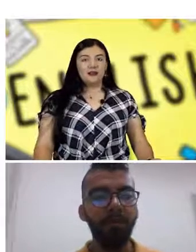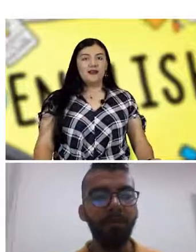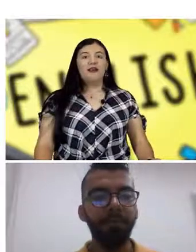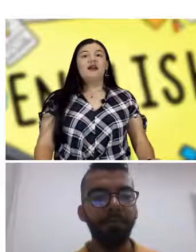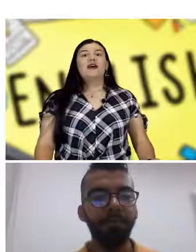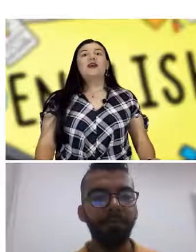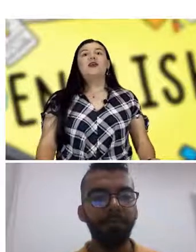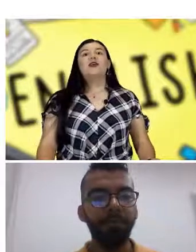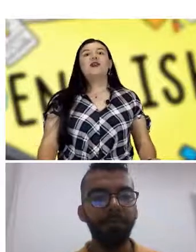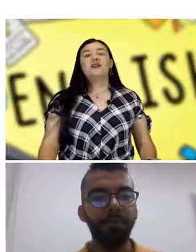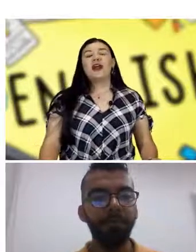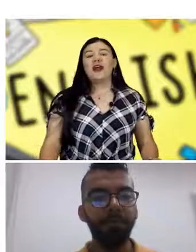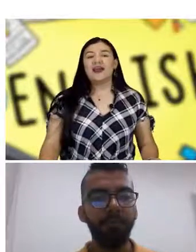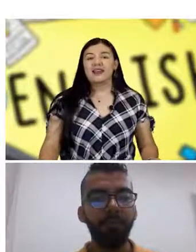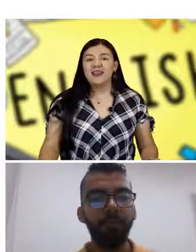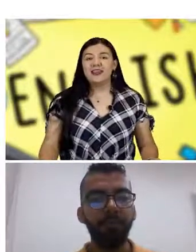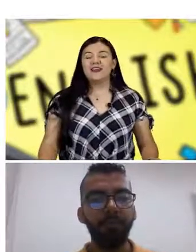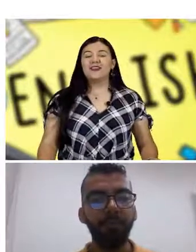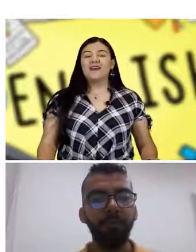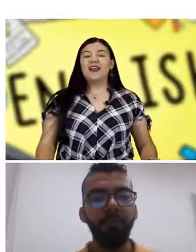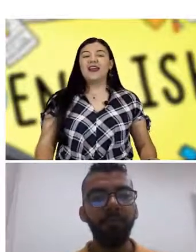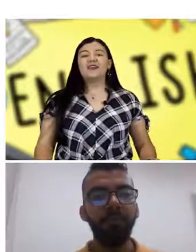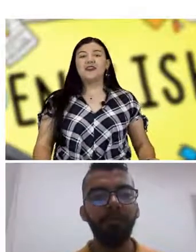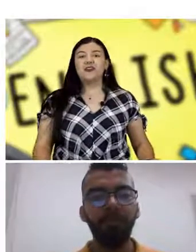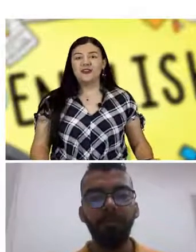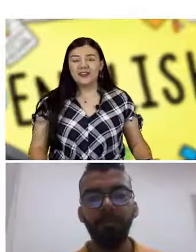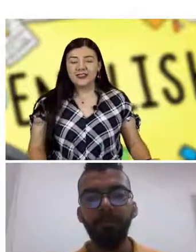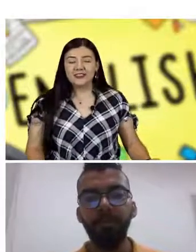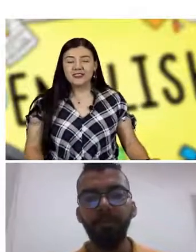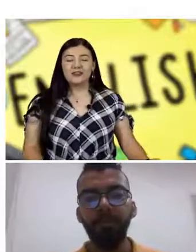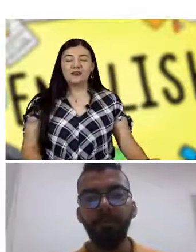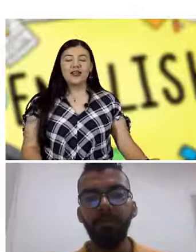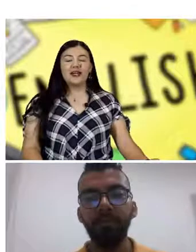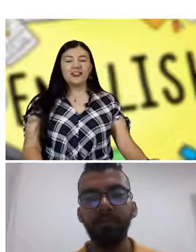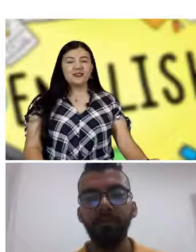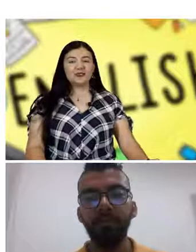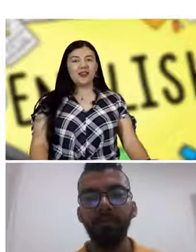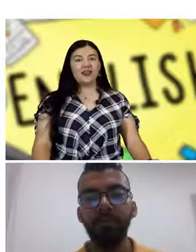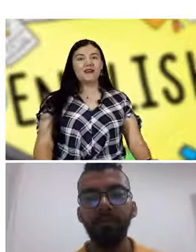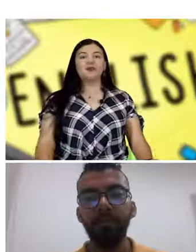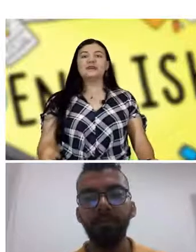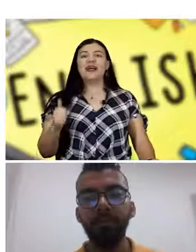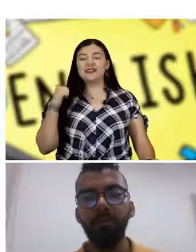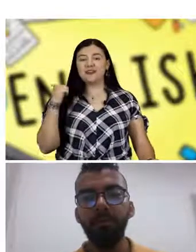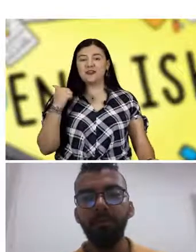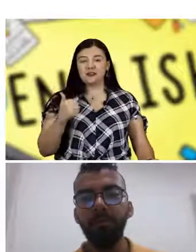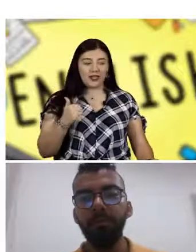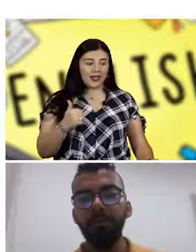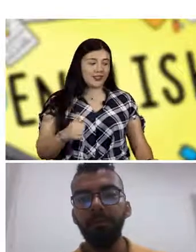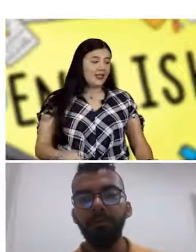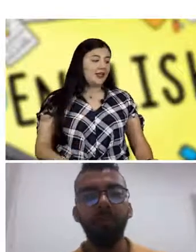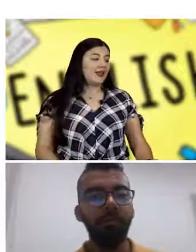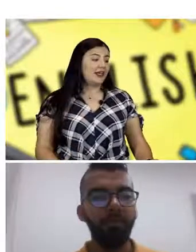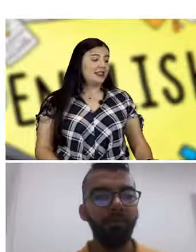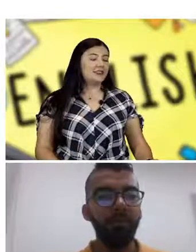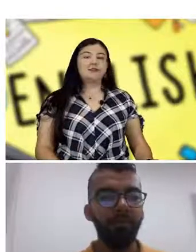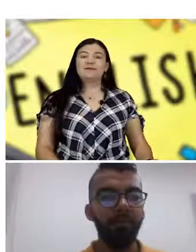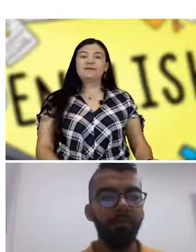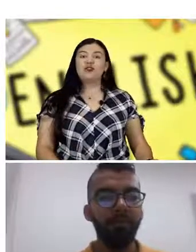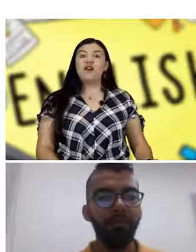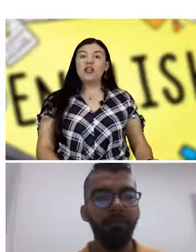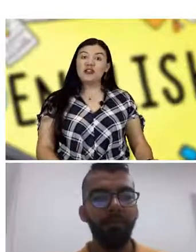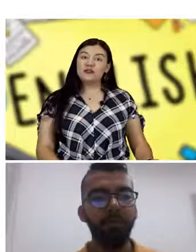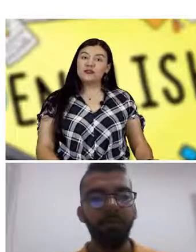Diego. All right, Diego, ankle. That's the correct answer. Ankle. That's correct. That